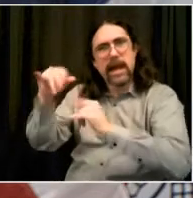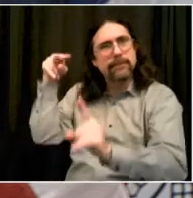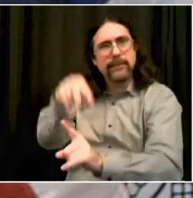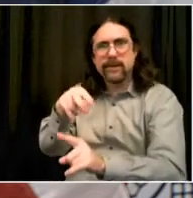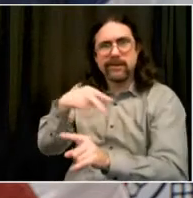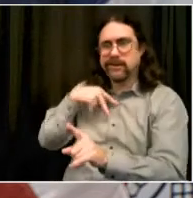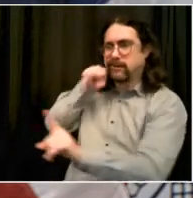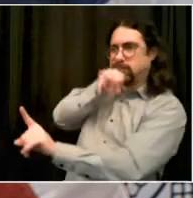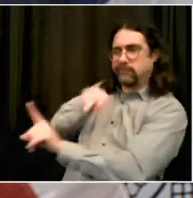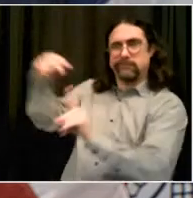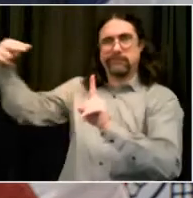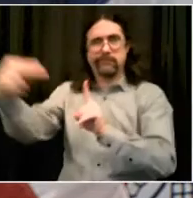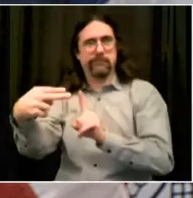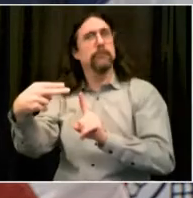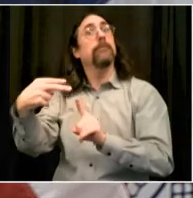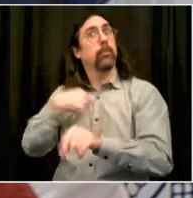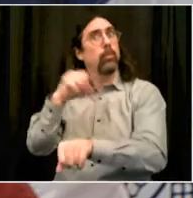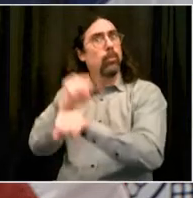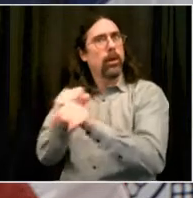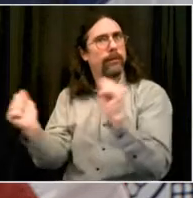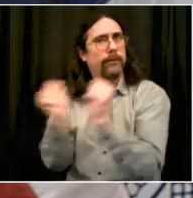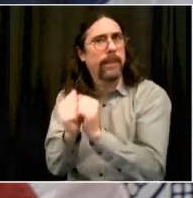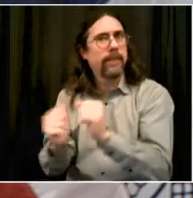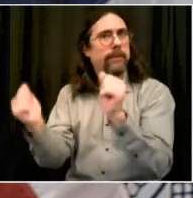change after January 20th.